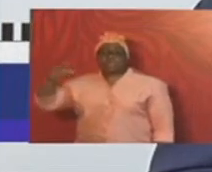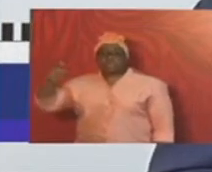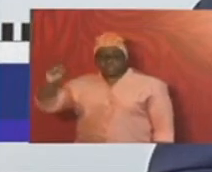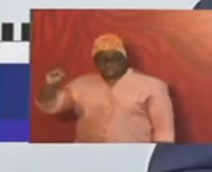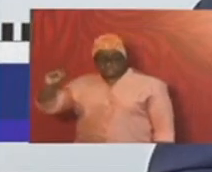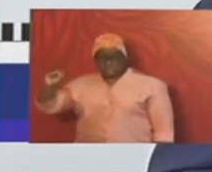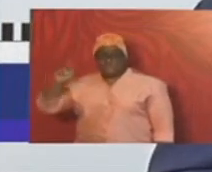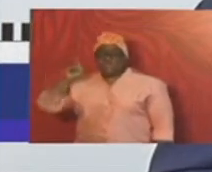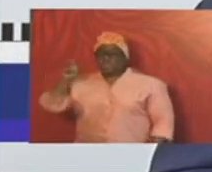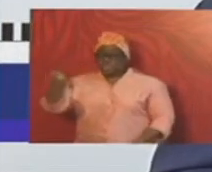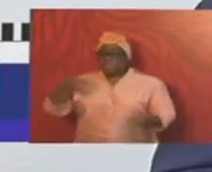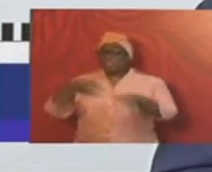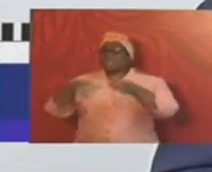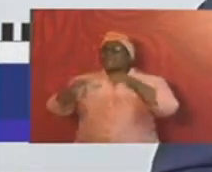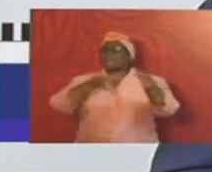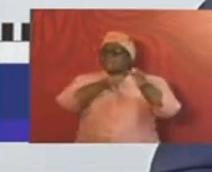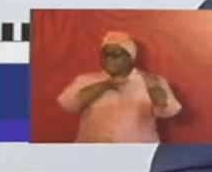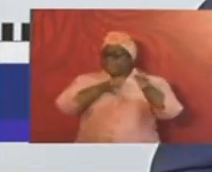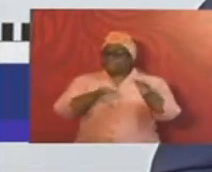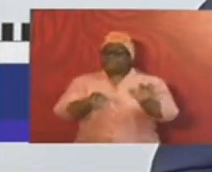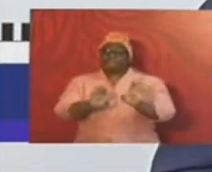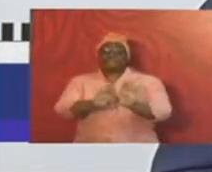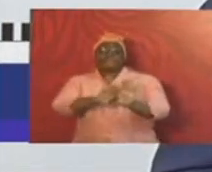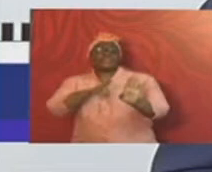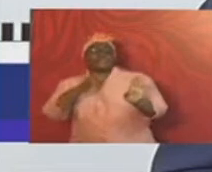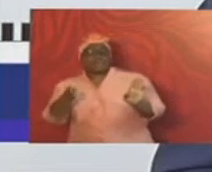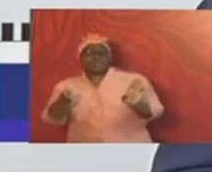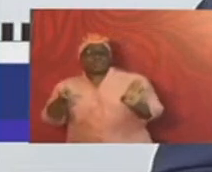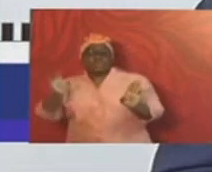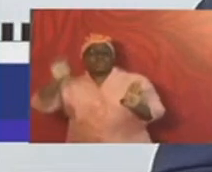And I welcome the opportunity to repeat it.